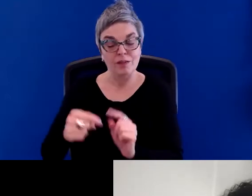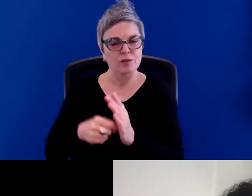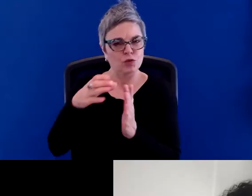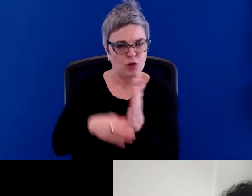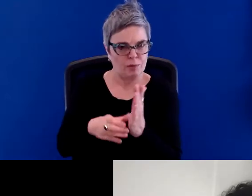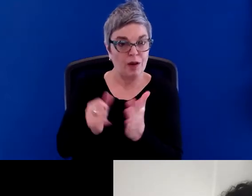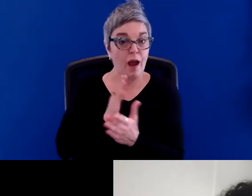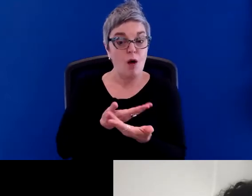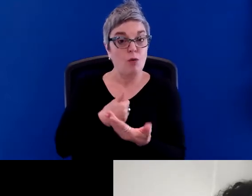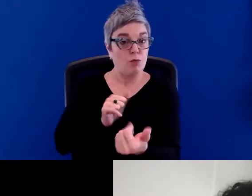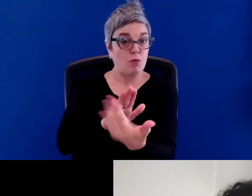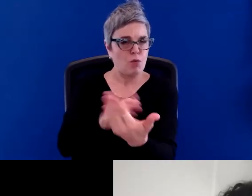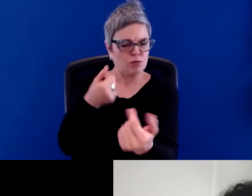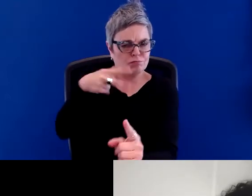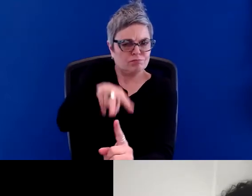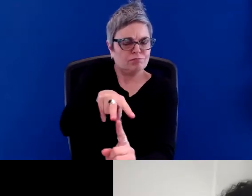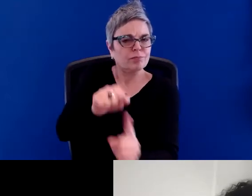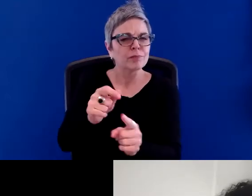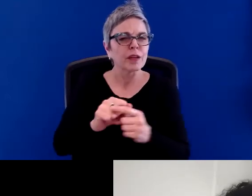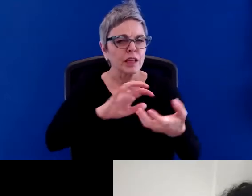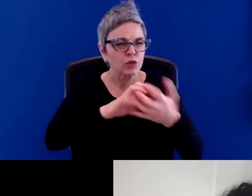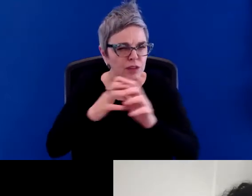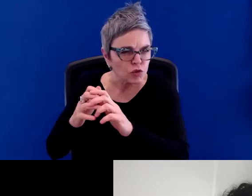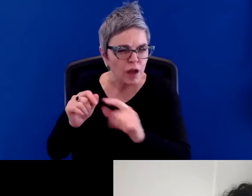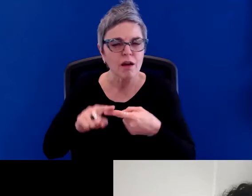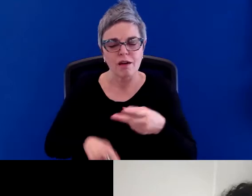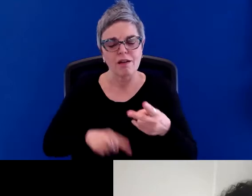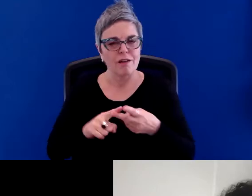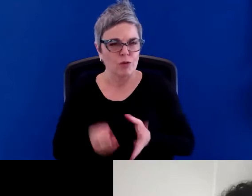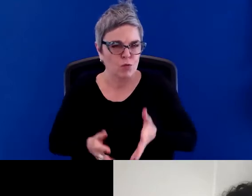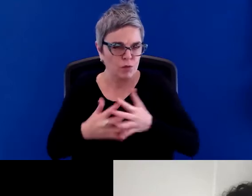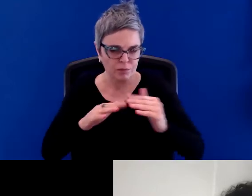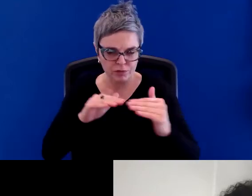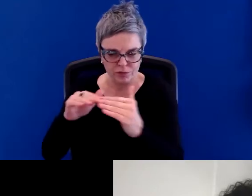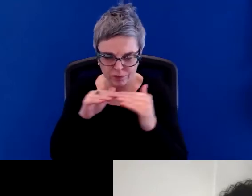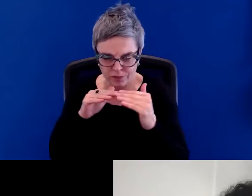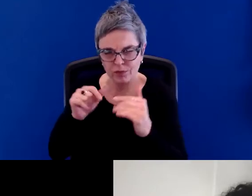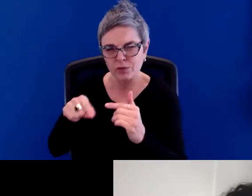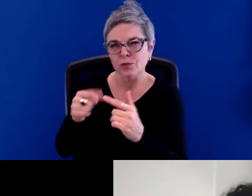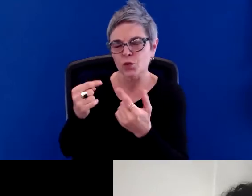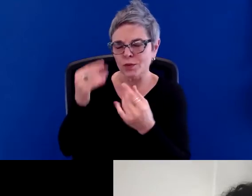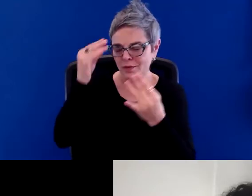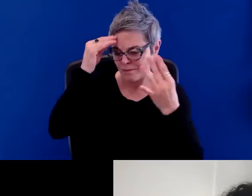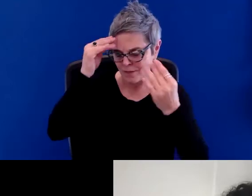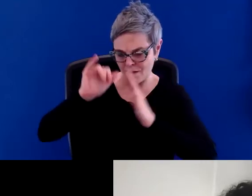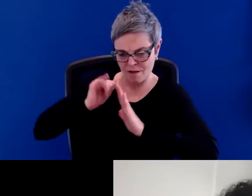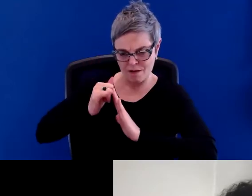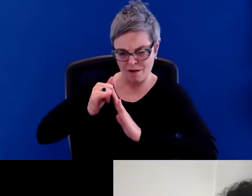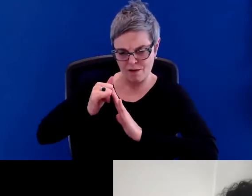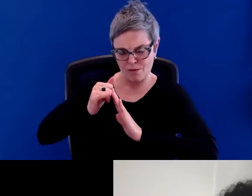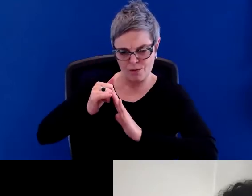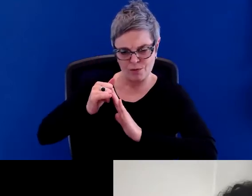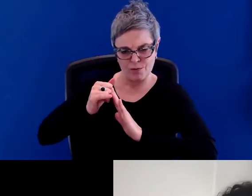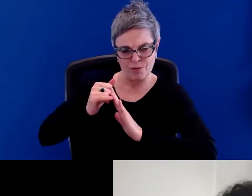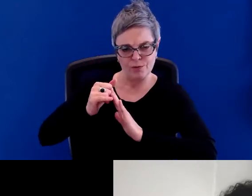and reproductive justice to really think about how these concepts, these practices, and these